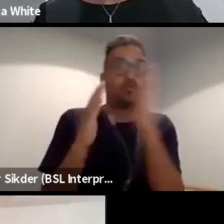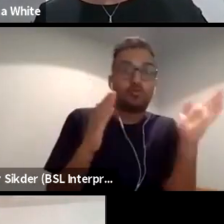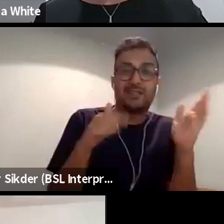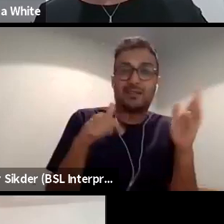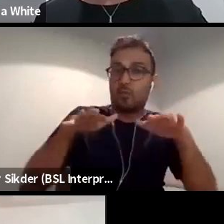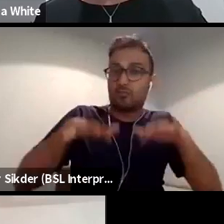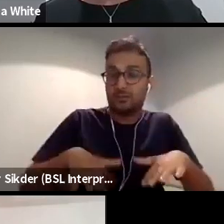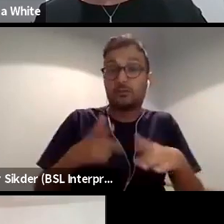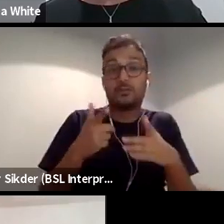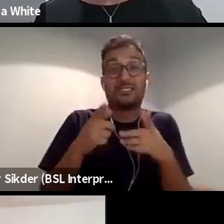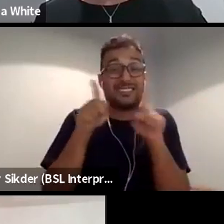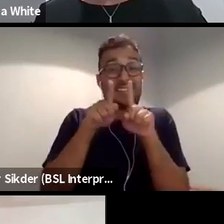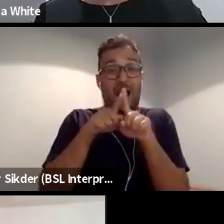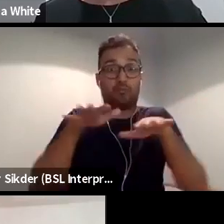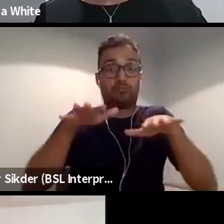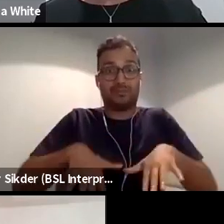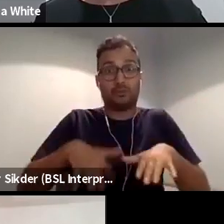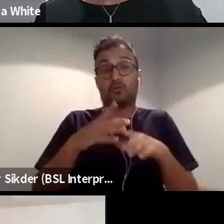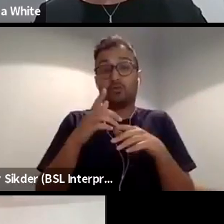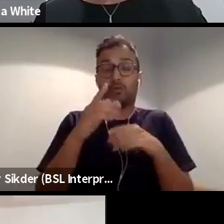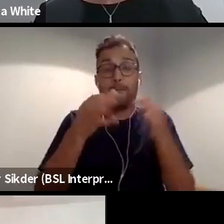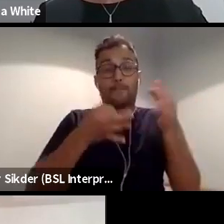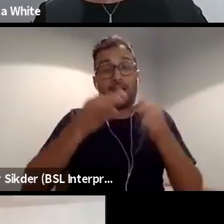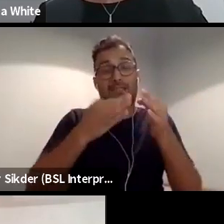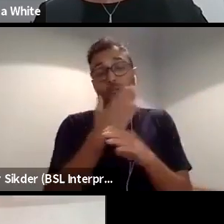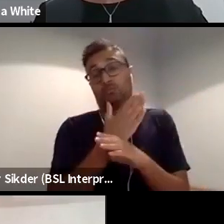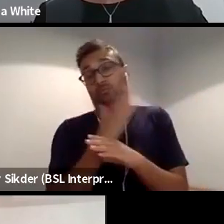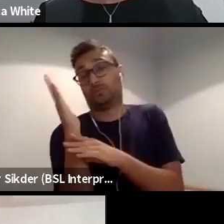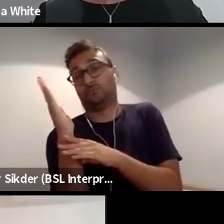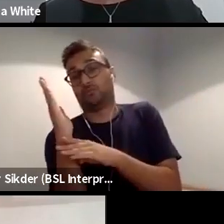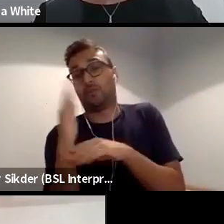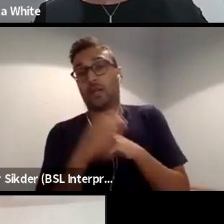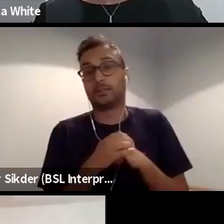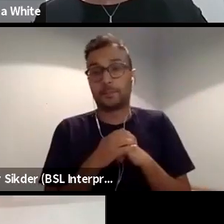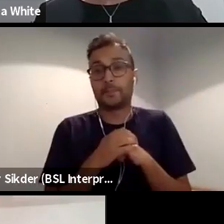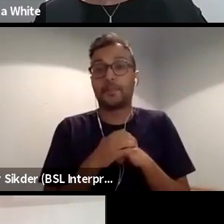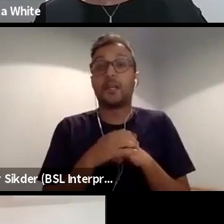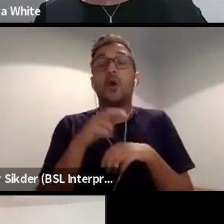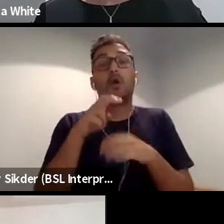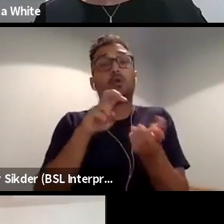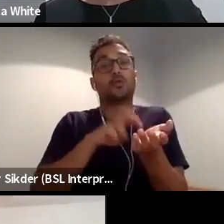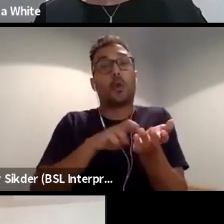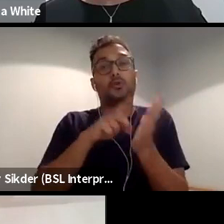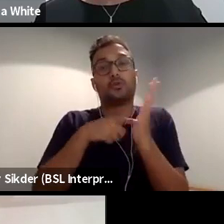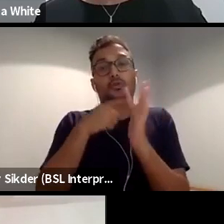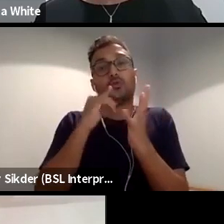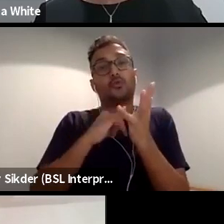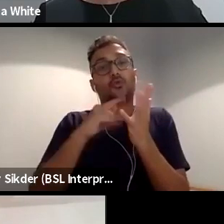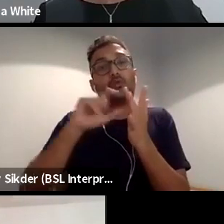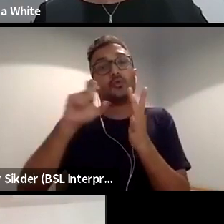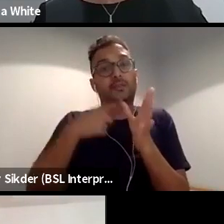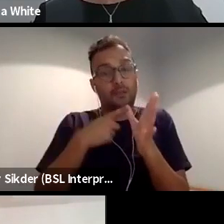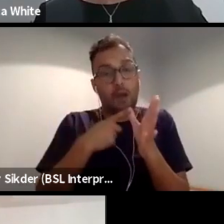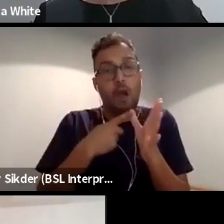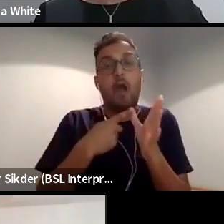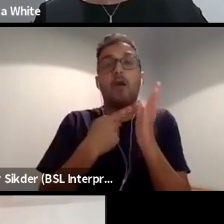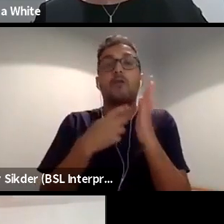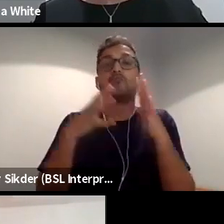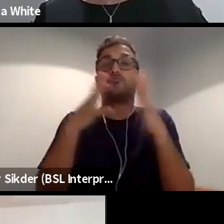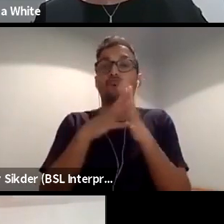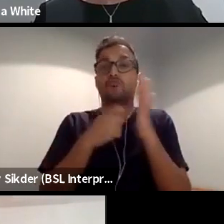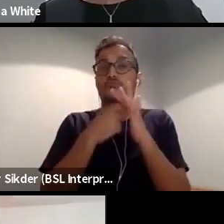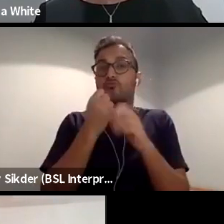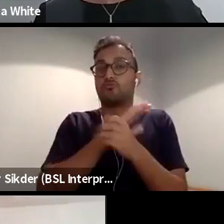movements. Next, we're very delighted to have Dr. Jessica White, who is a fellow researcher at